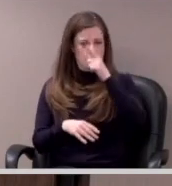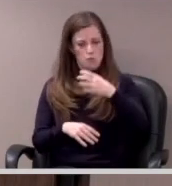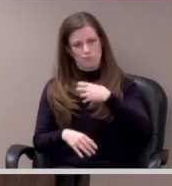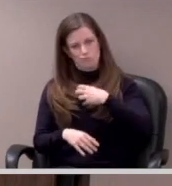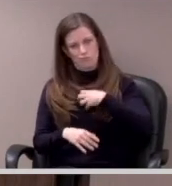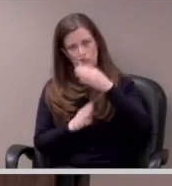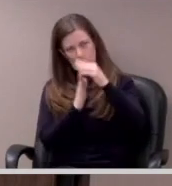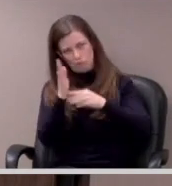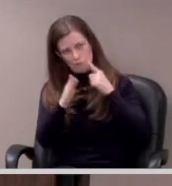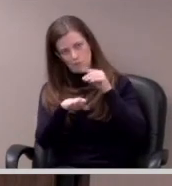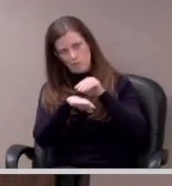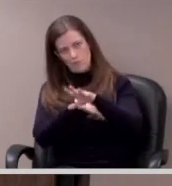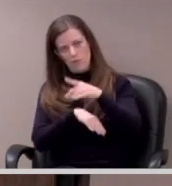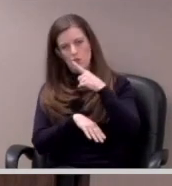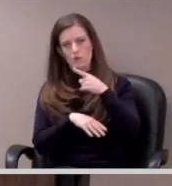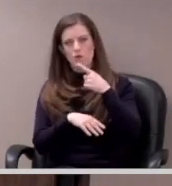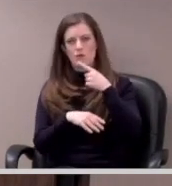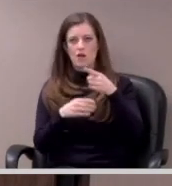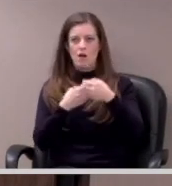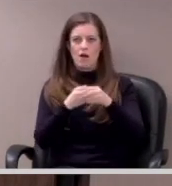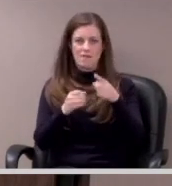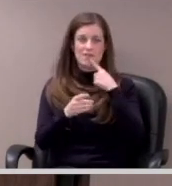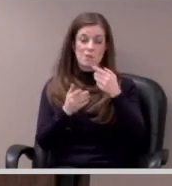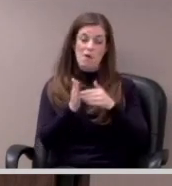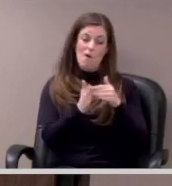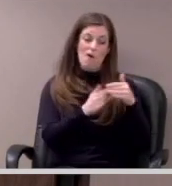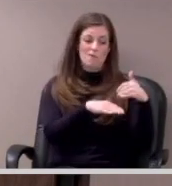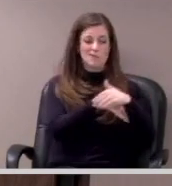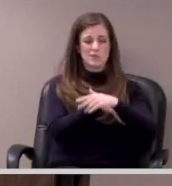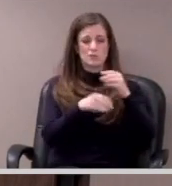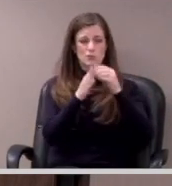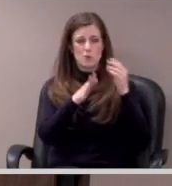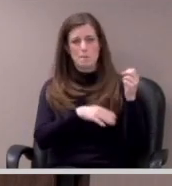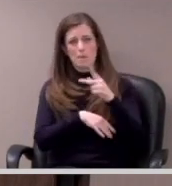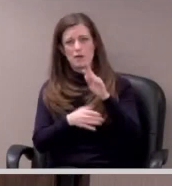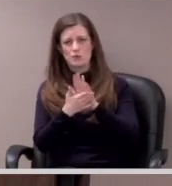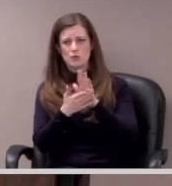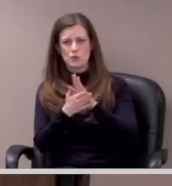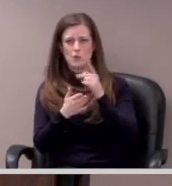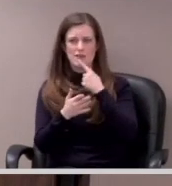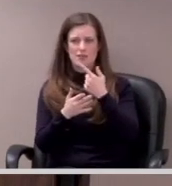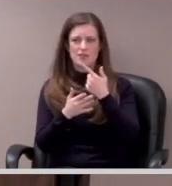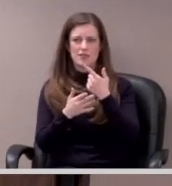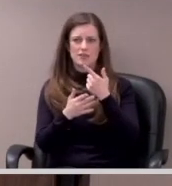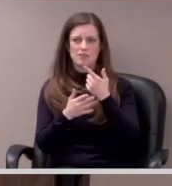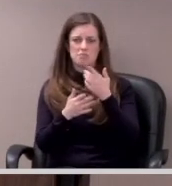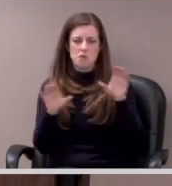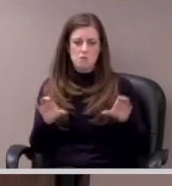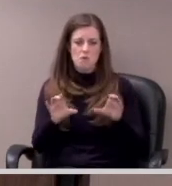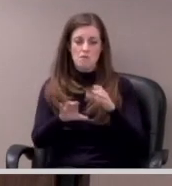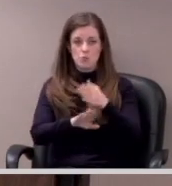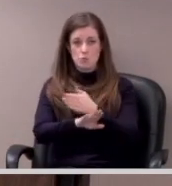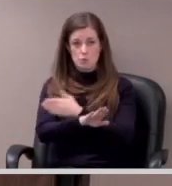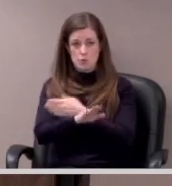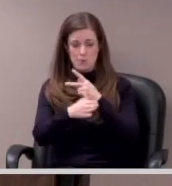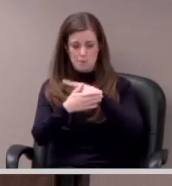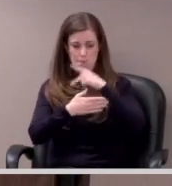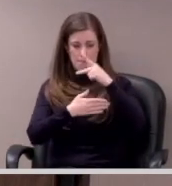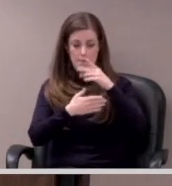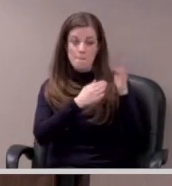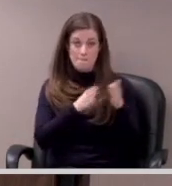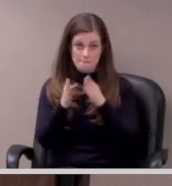Magnets, which often will send the student back to the school with a performance improvement plan in place for the next semester or school year.